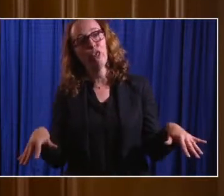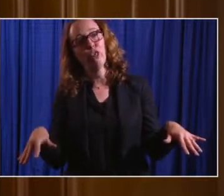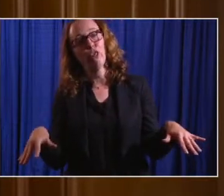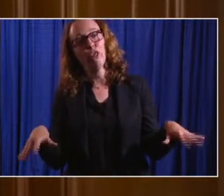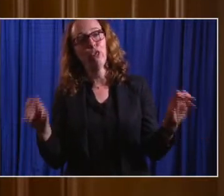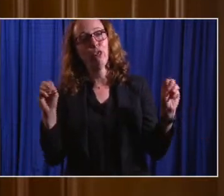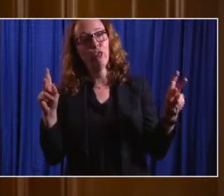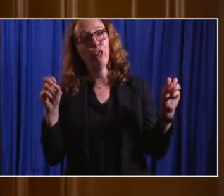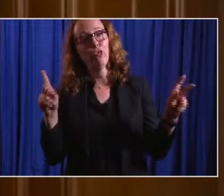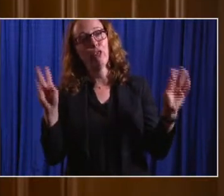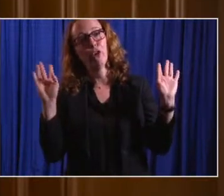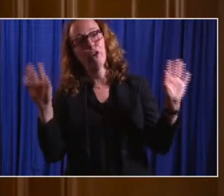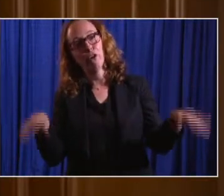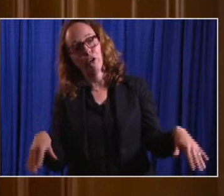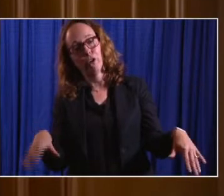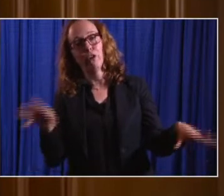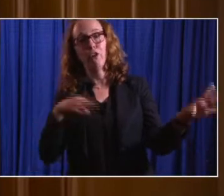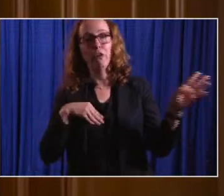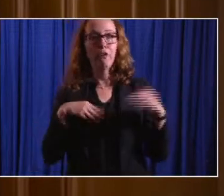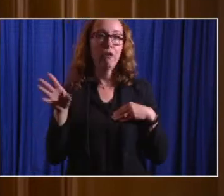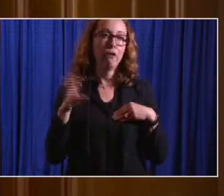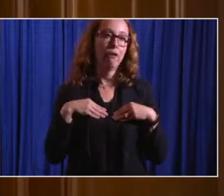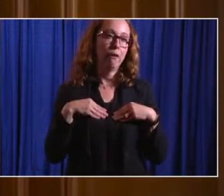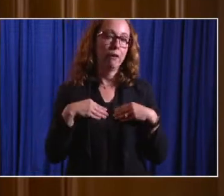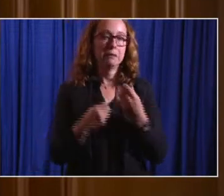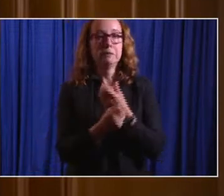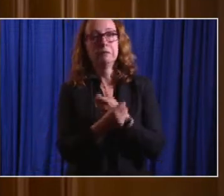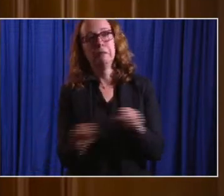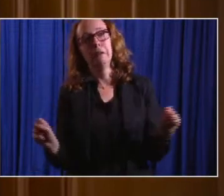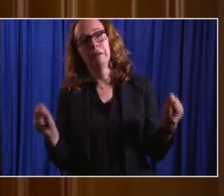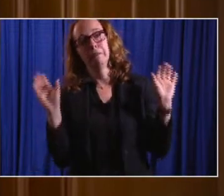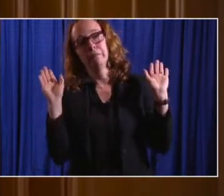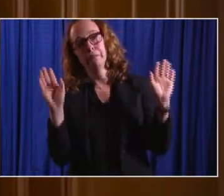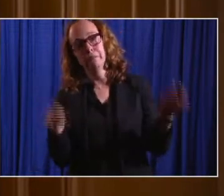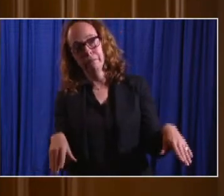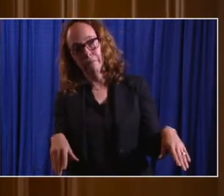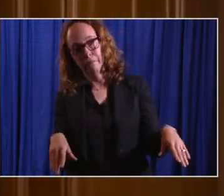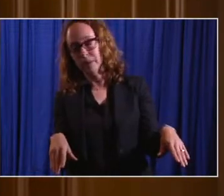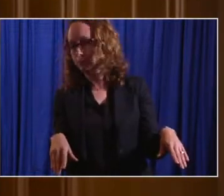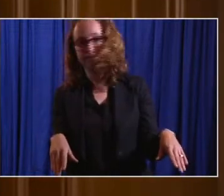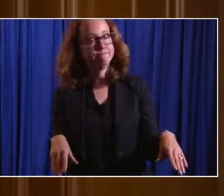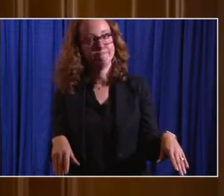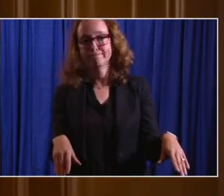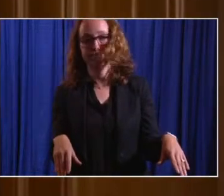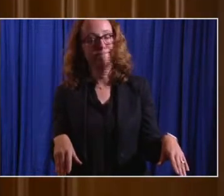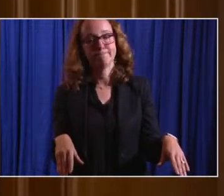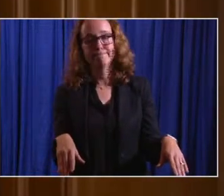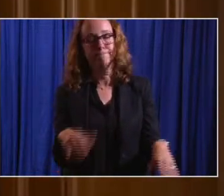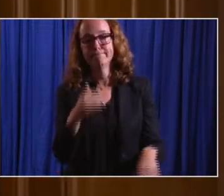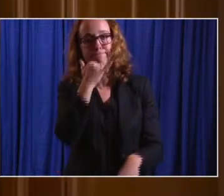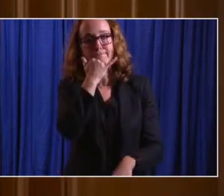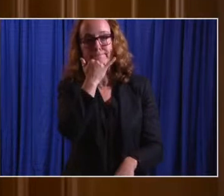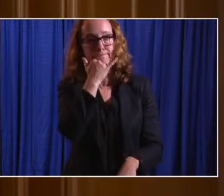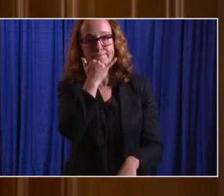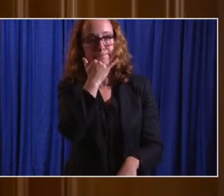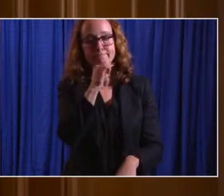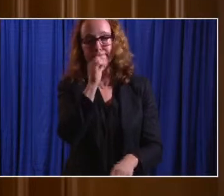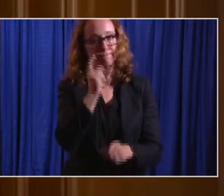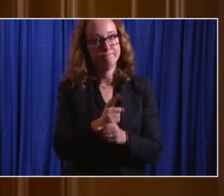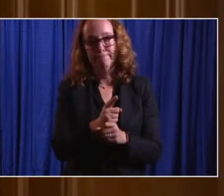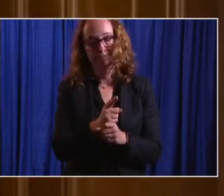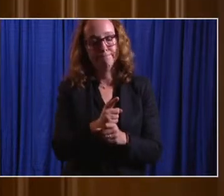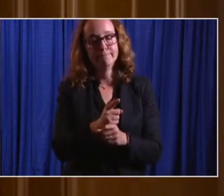or lulled into a sense of security, and that is a false sense of security. So if you have not